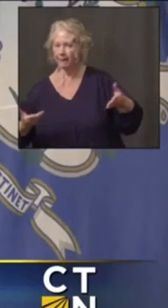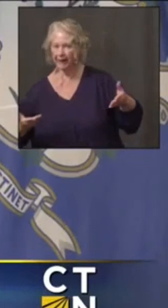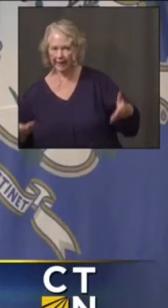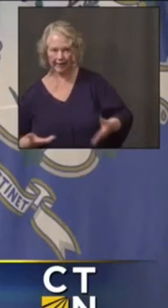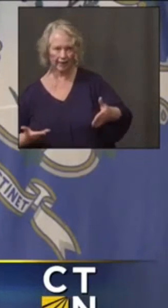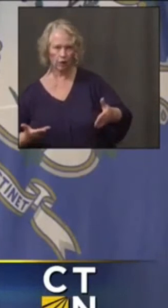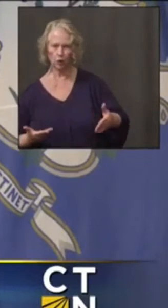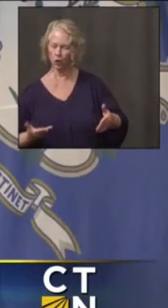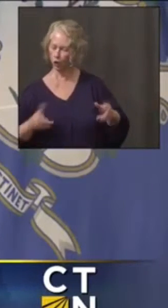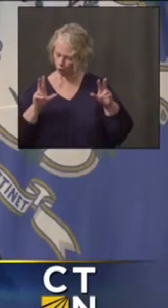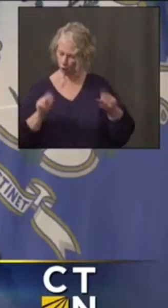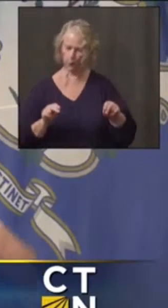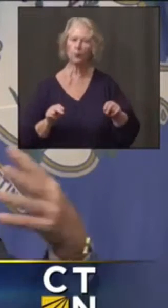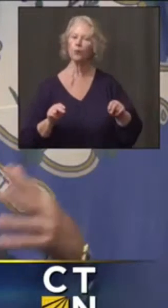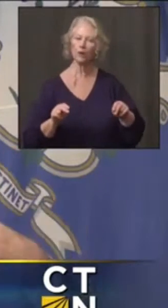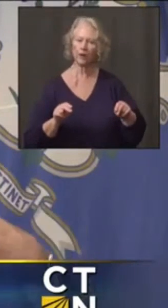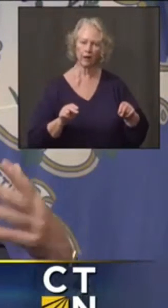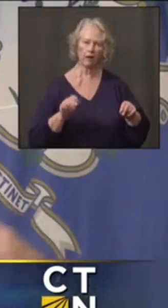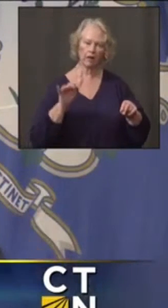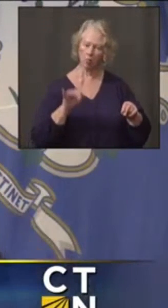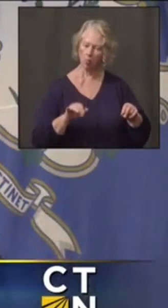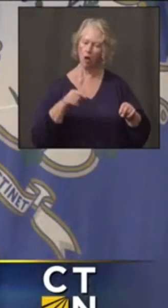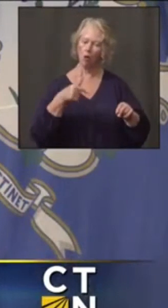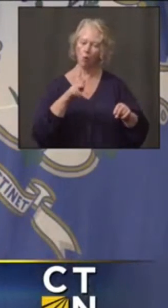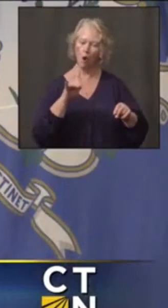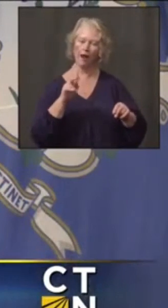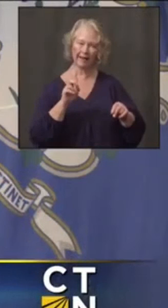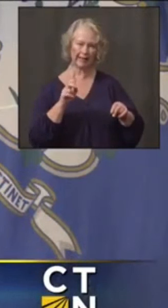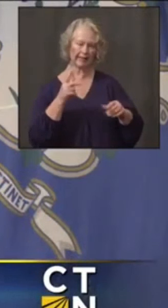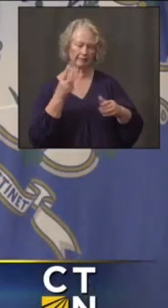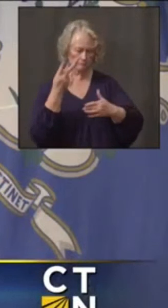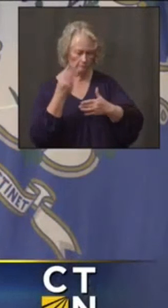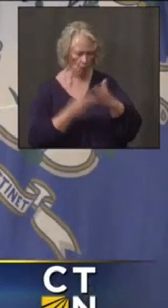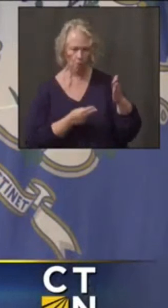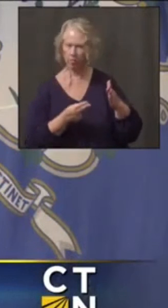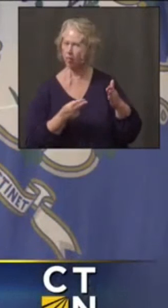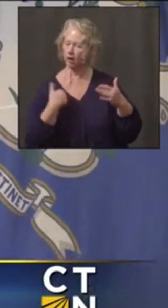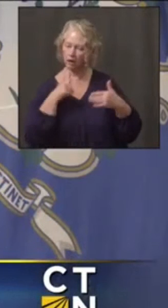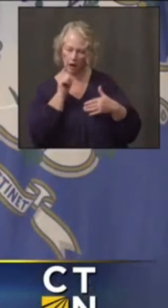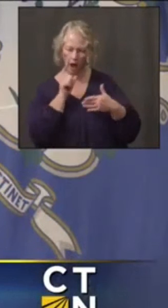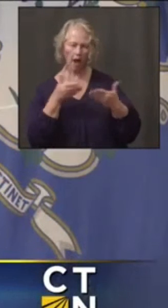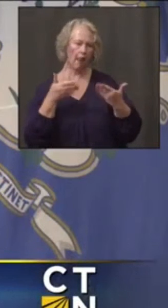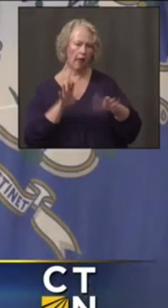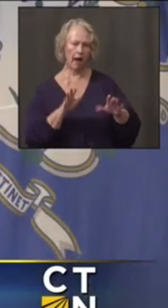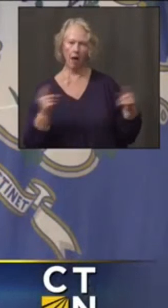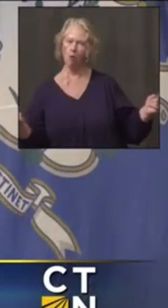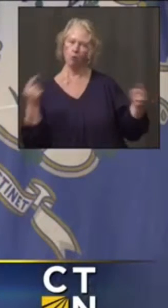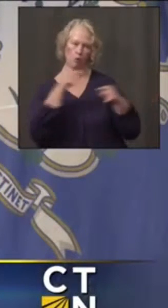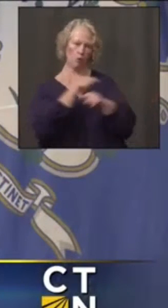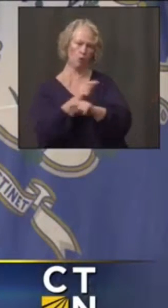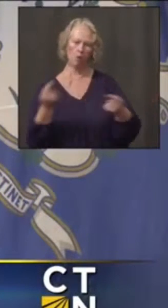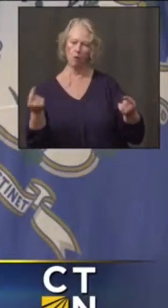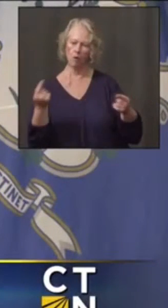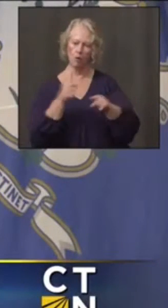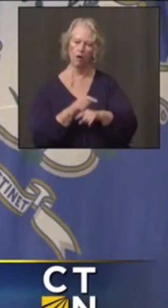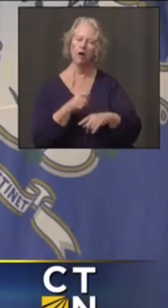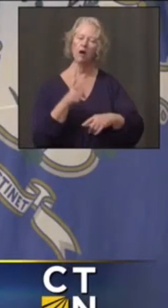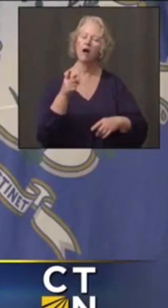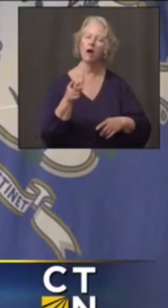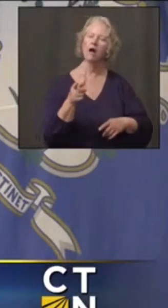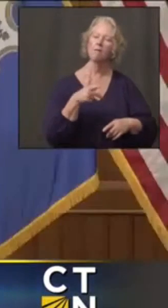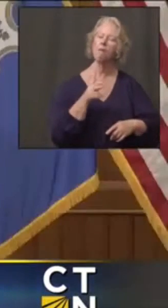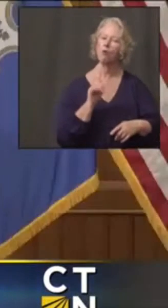state. So the quarantine works in both directions when it comes to interstate sports. also add one other thing as